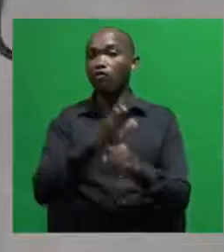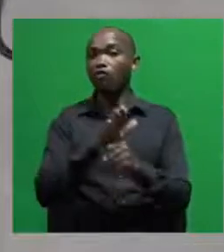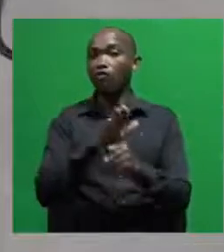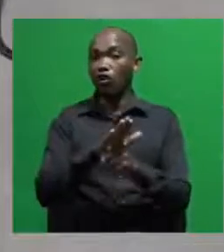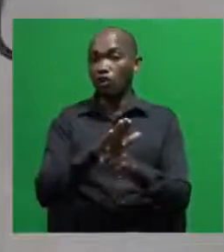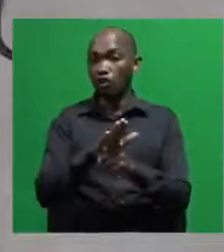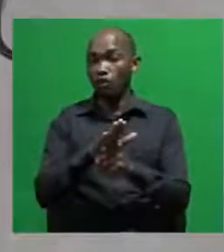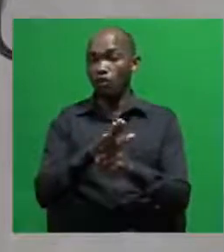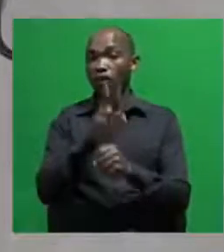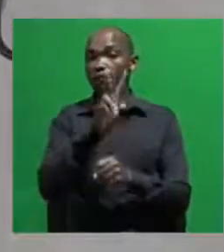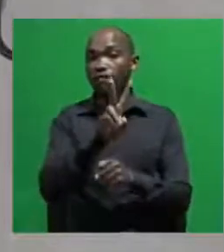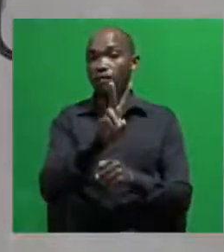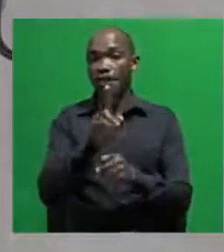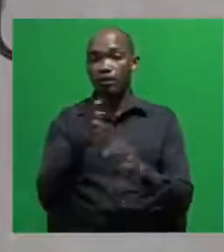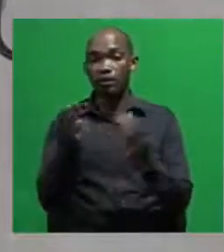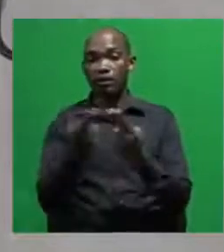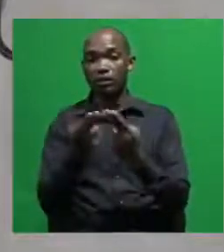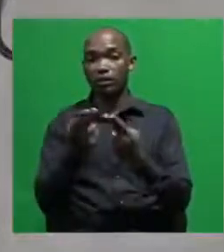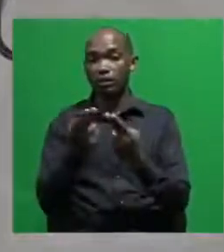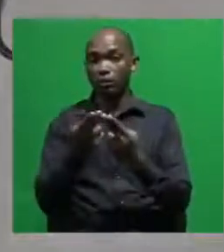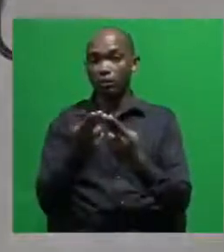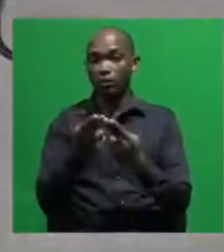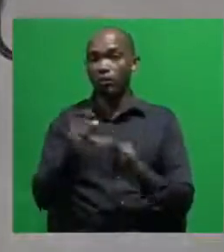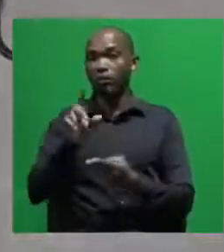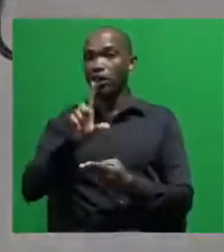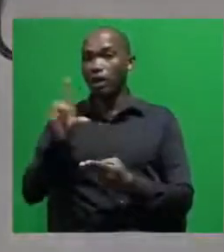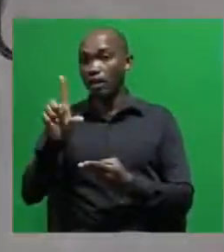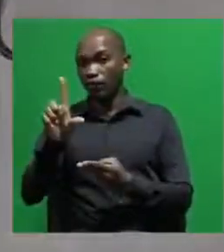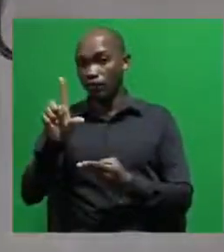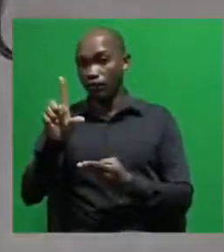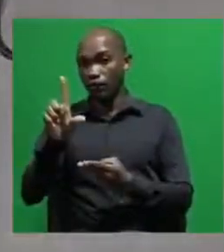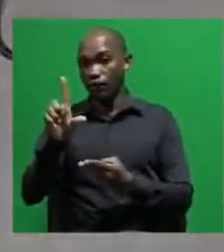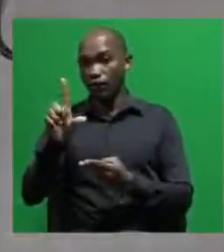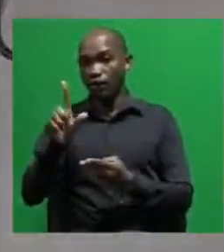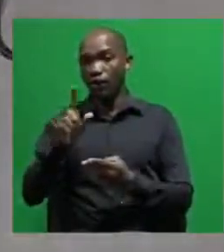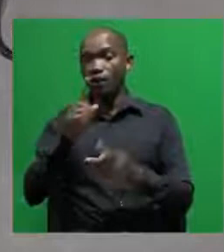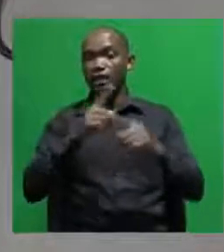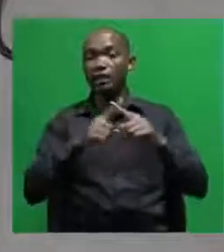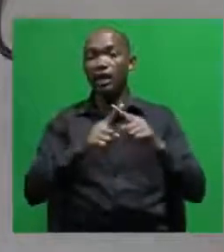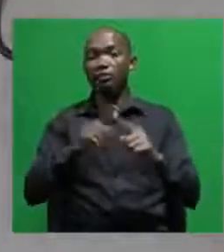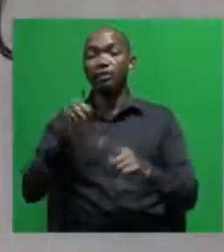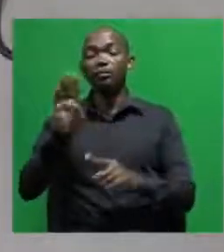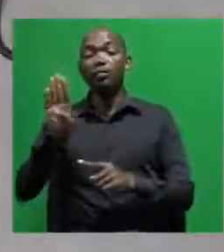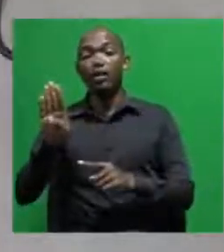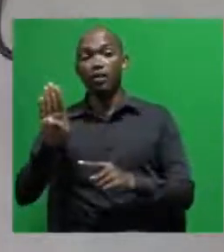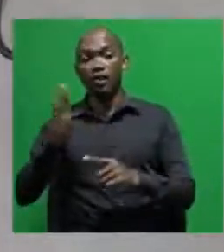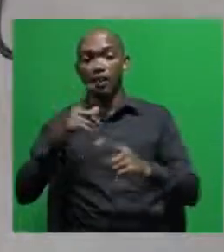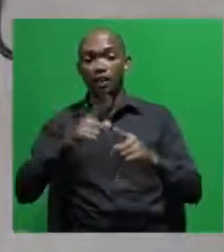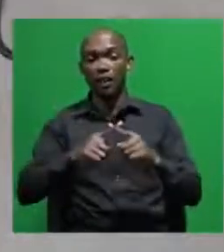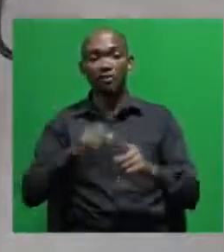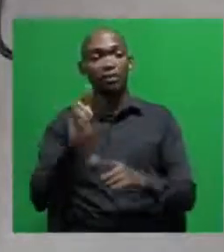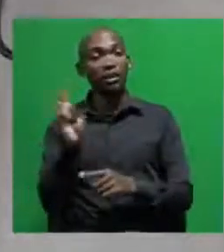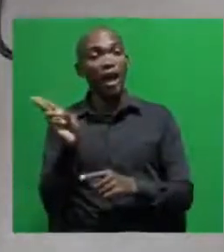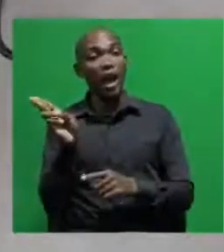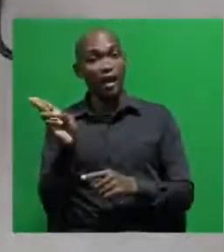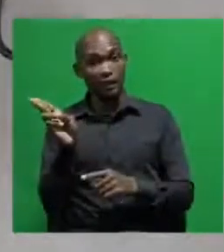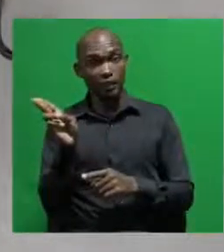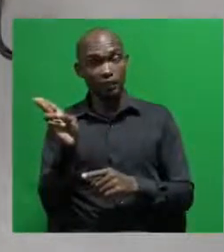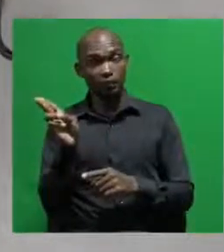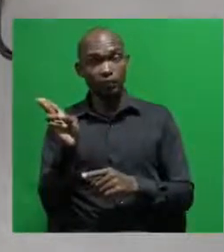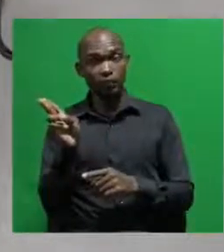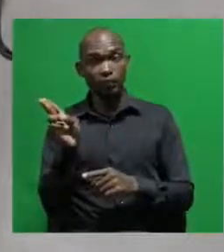This is equal to length times breadth times